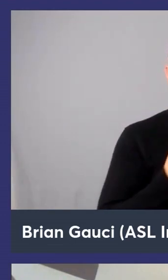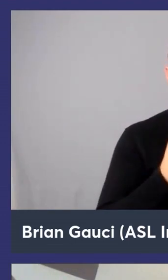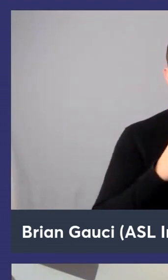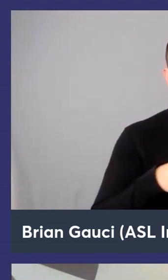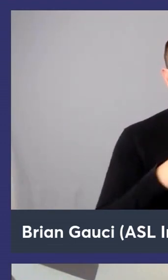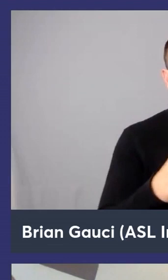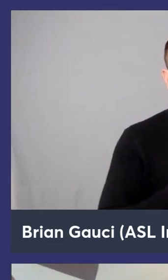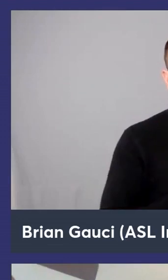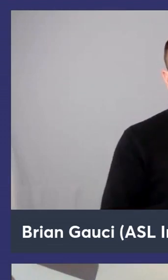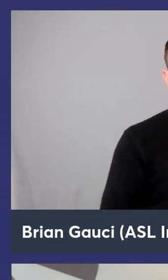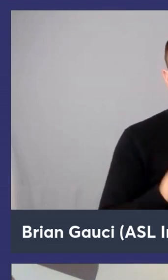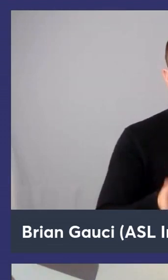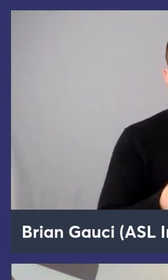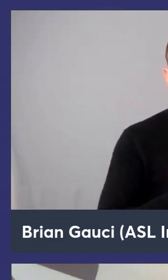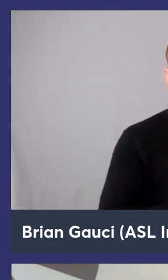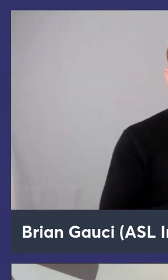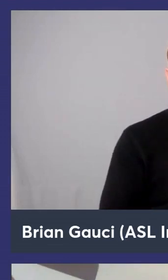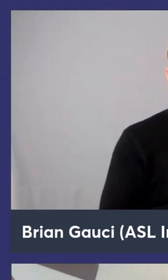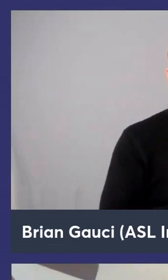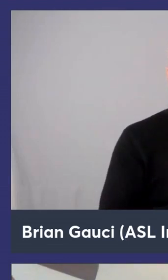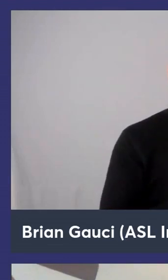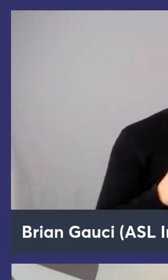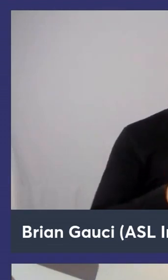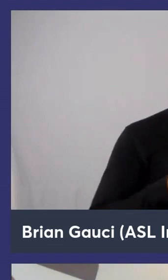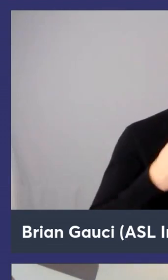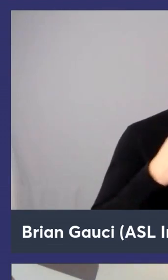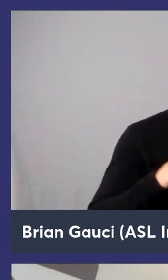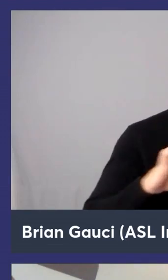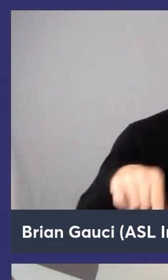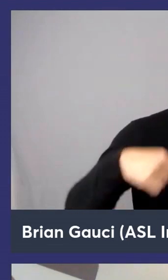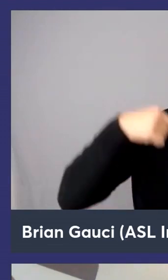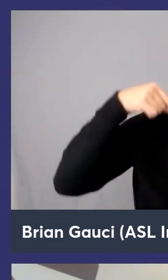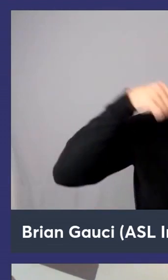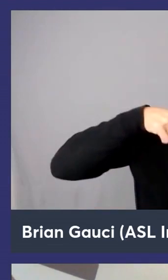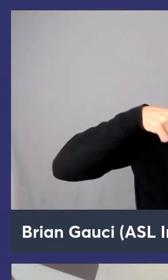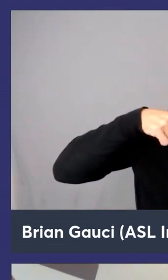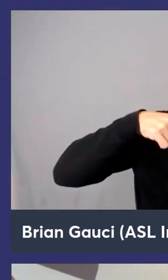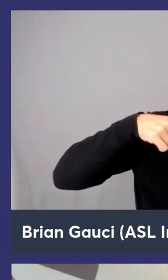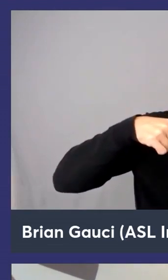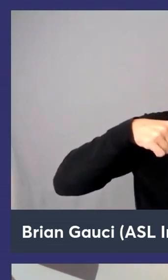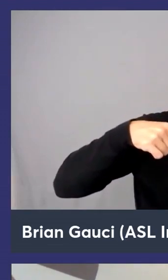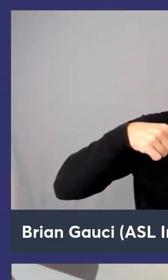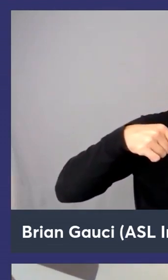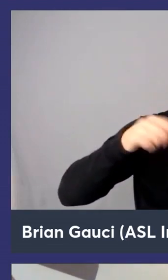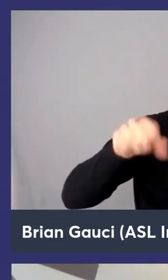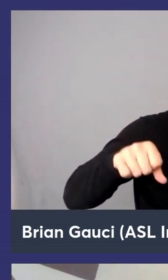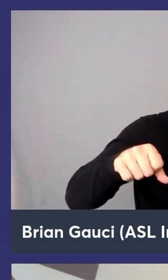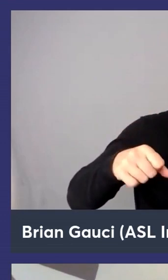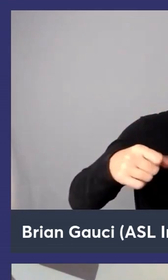query. So you need something behind the scenes that can actually,